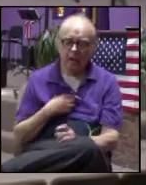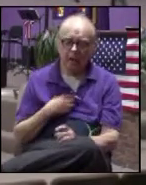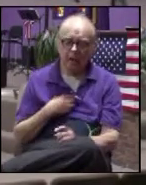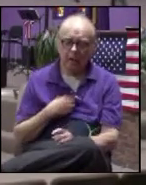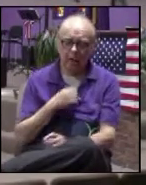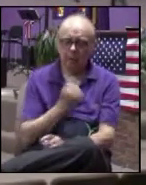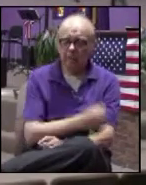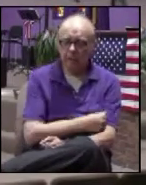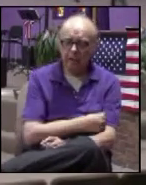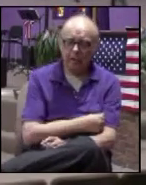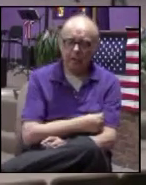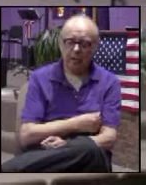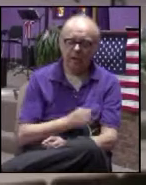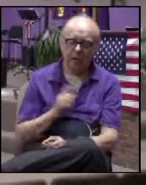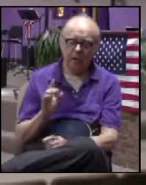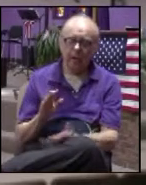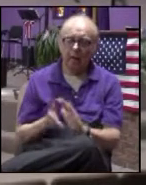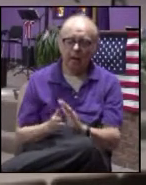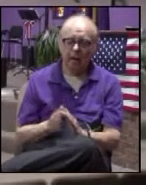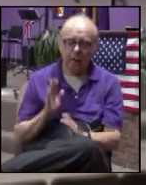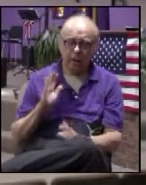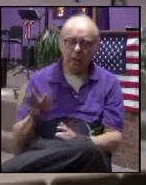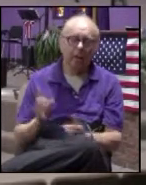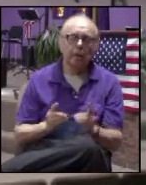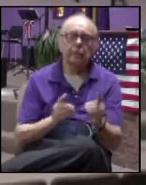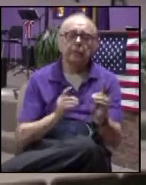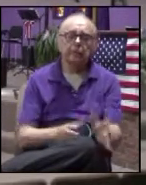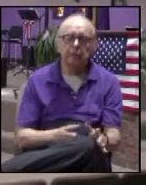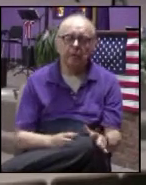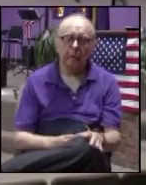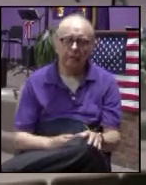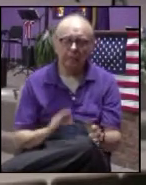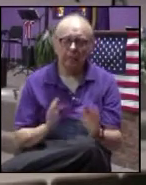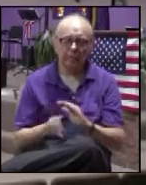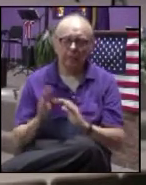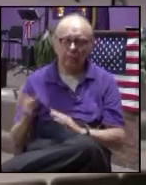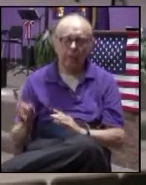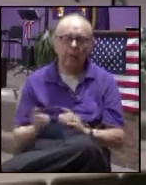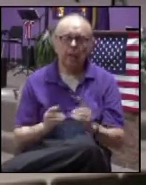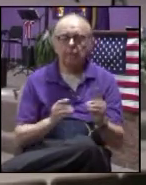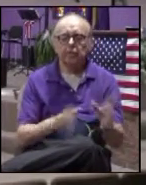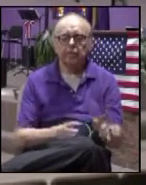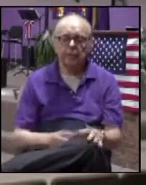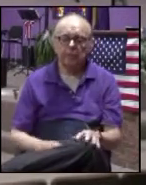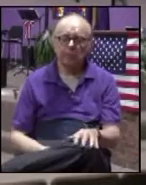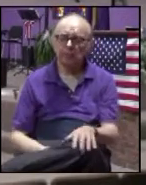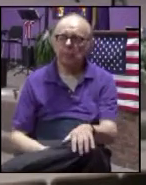smisha, ladies and gentlemen, you become his disciple. You become his Talmudan.